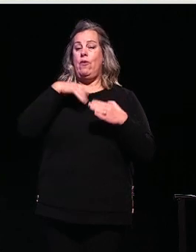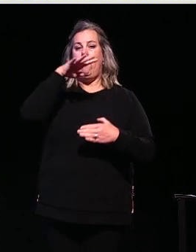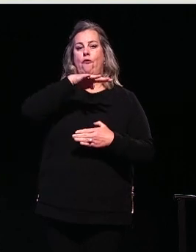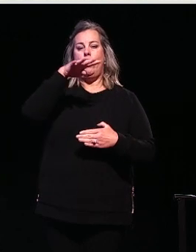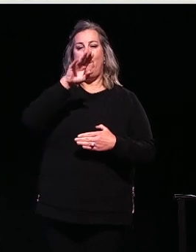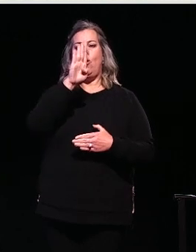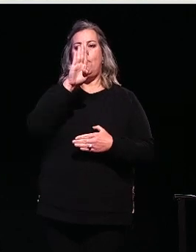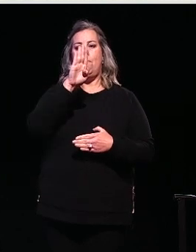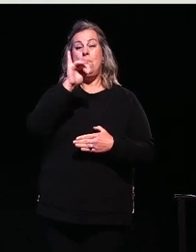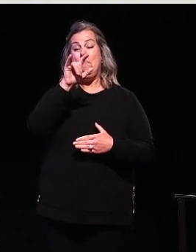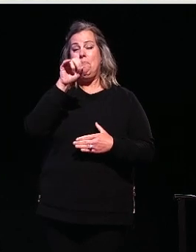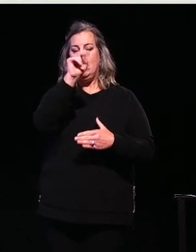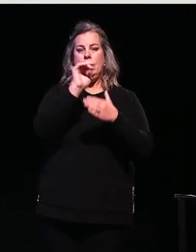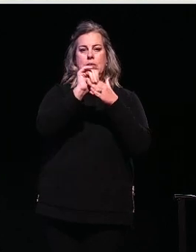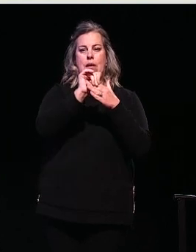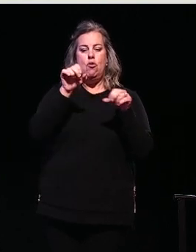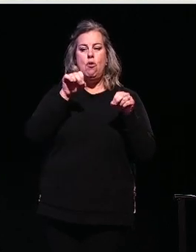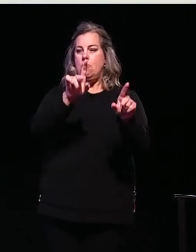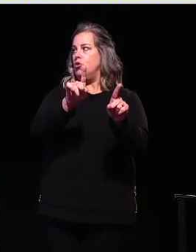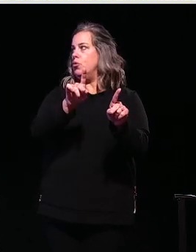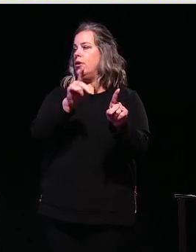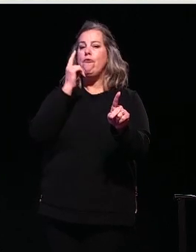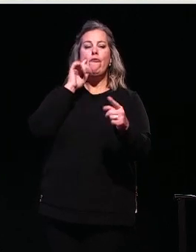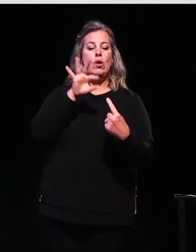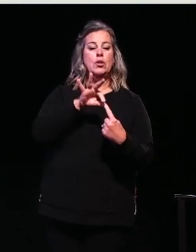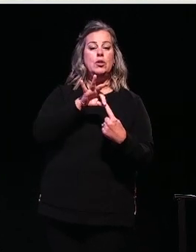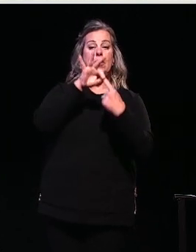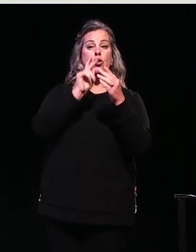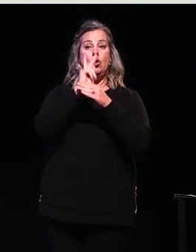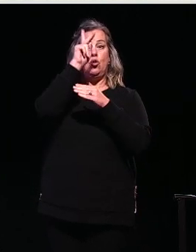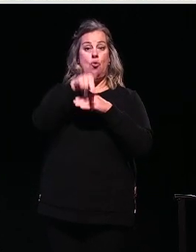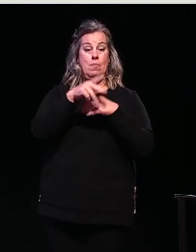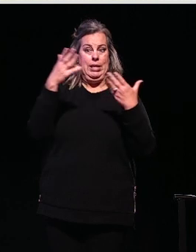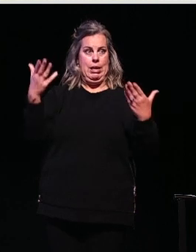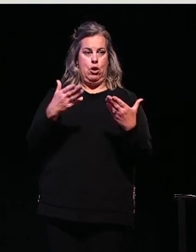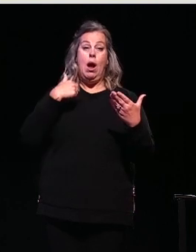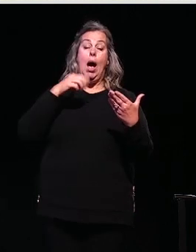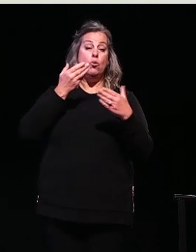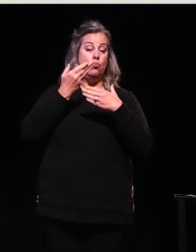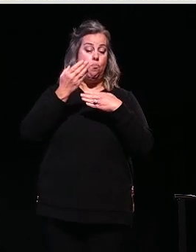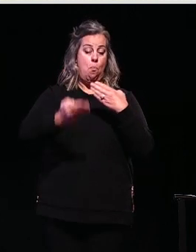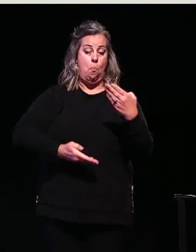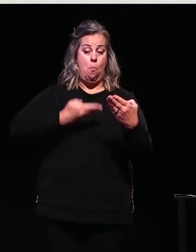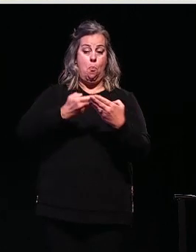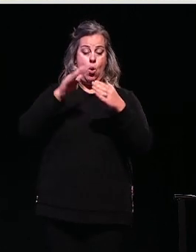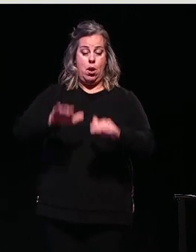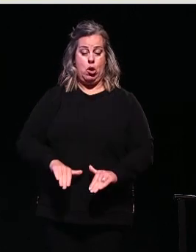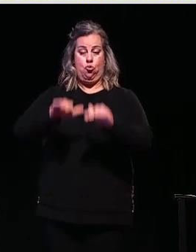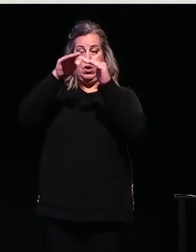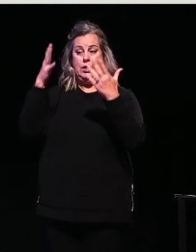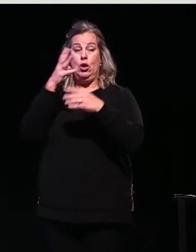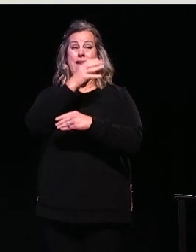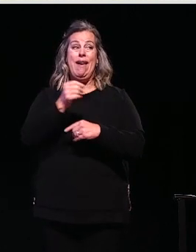targeting a specific subset of in specialty crops in this region, where I'm born and raised, as well as in California, where there's many specialty